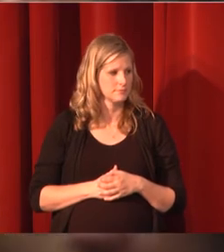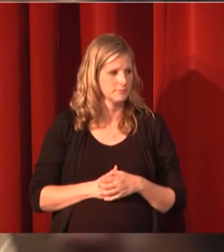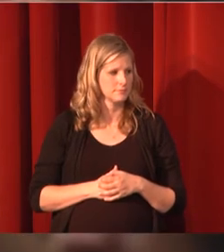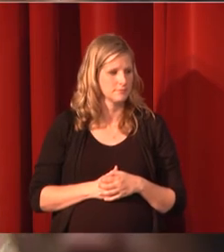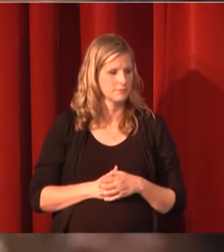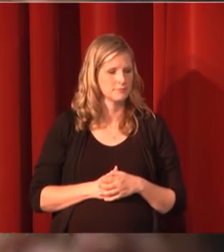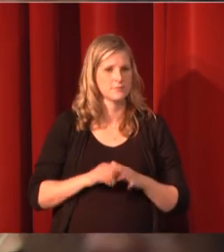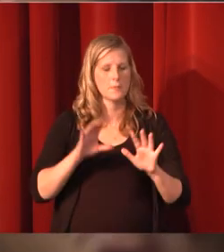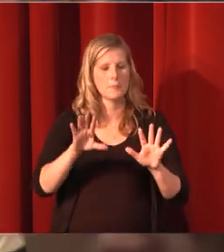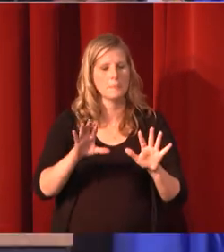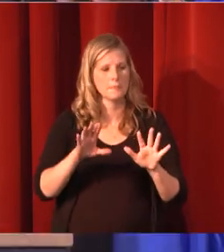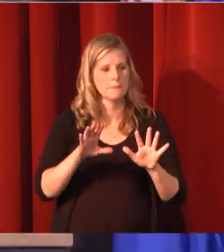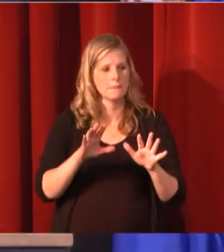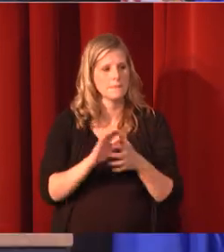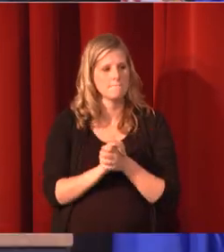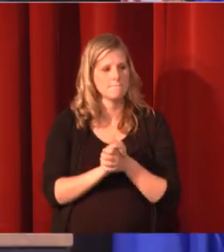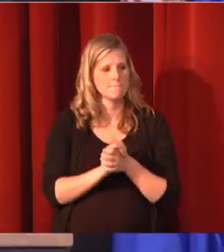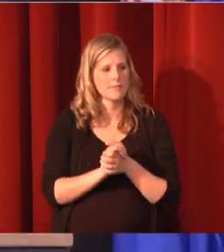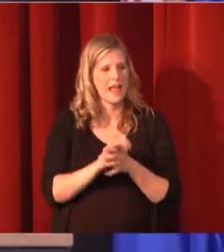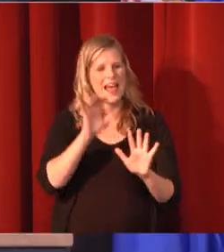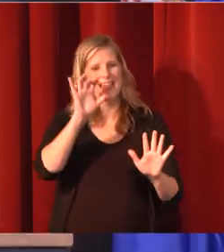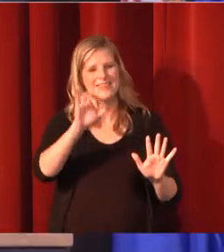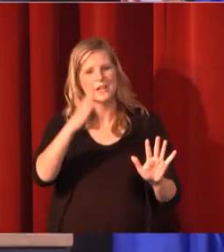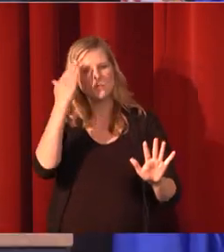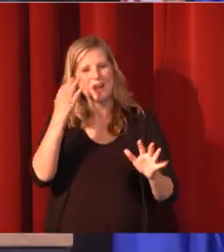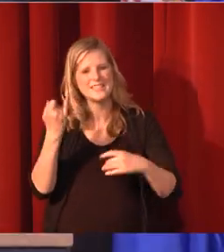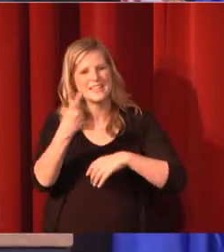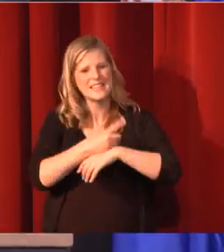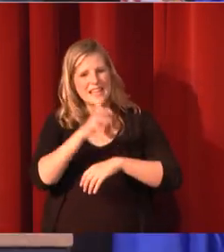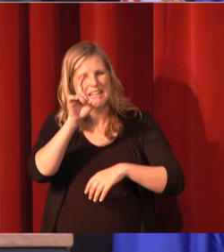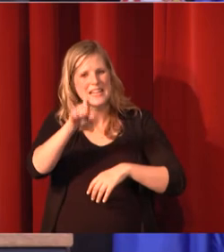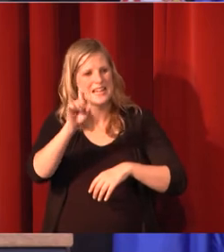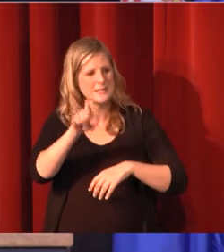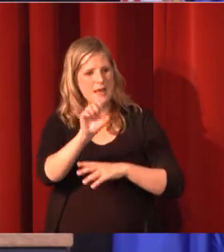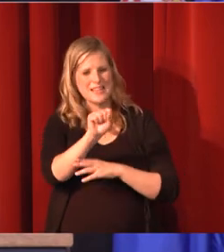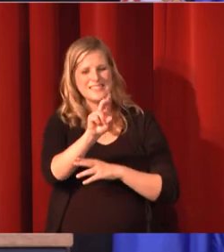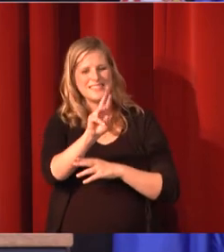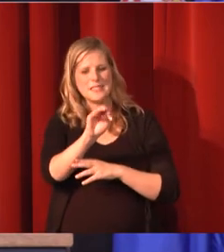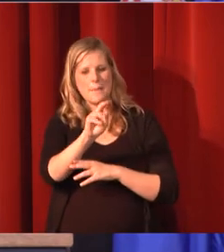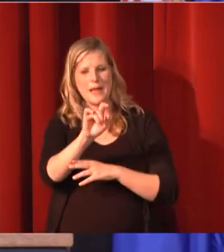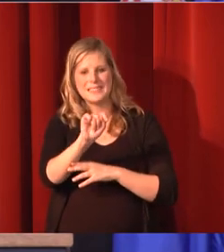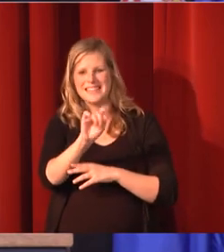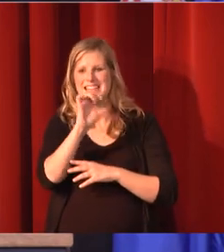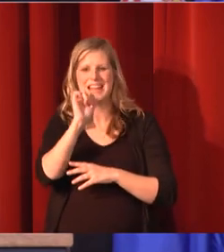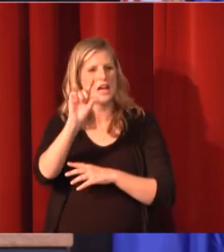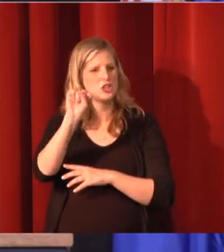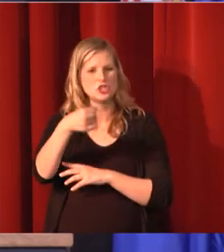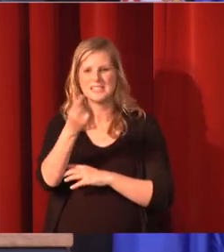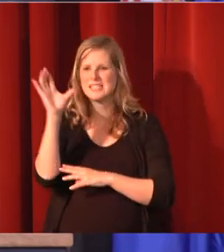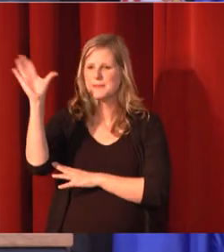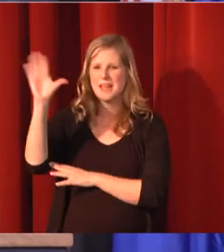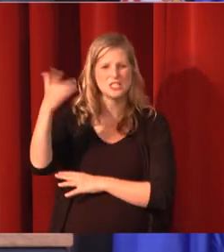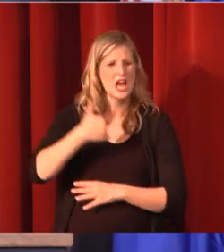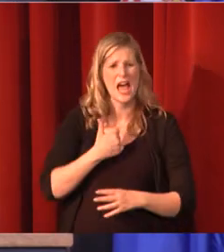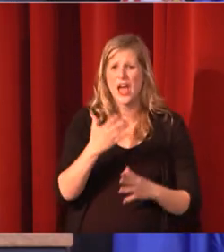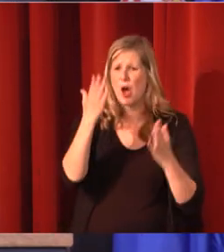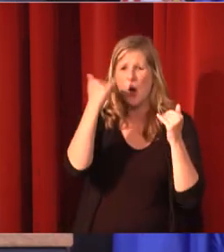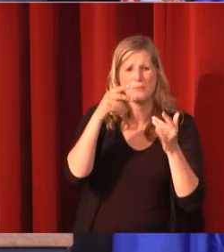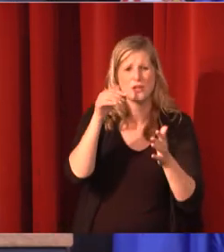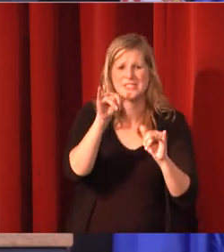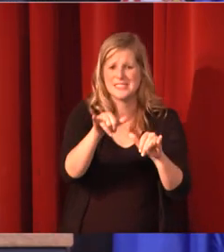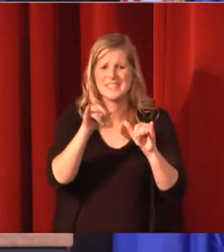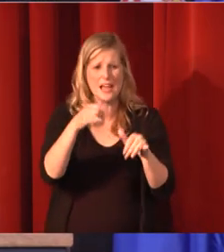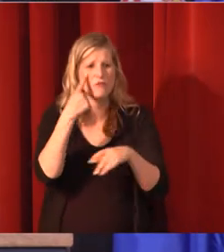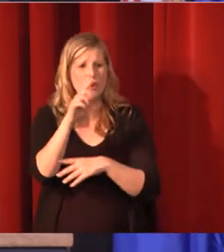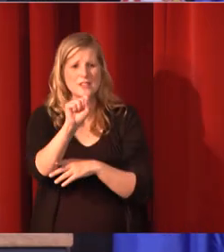see that's why today has to be a summit not just a speech and I hope you're staying for the summit portion of the